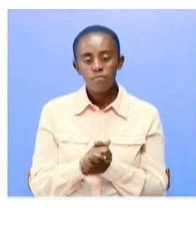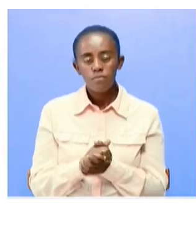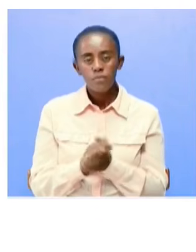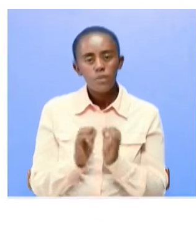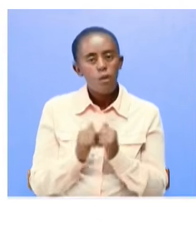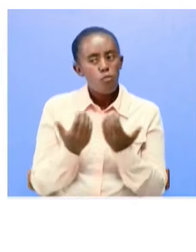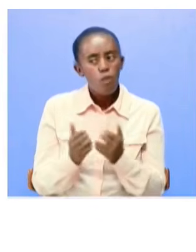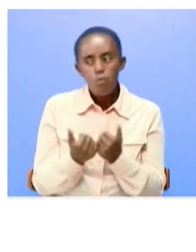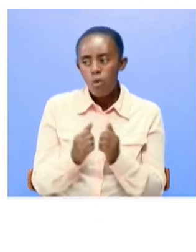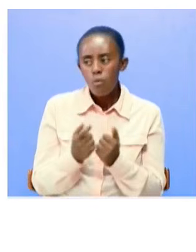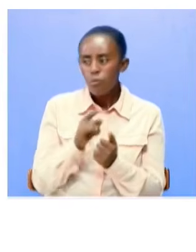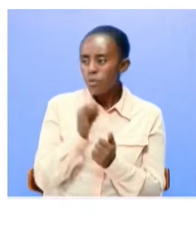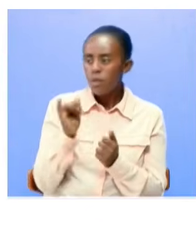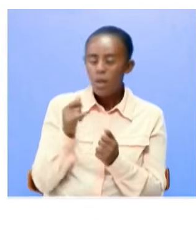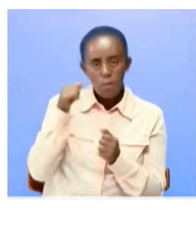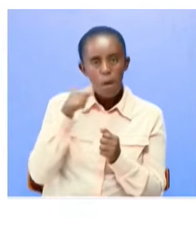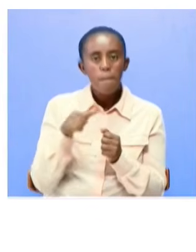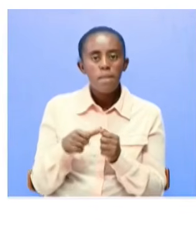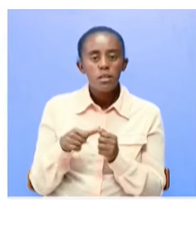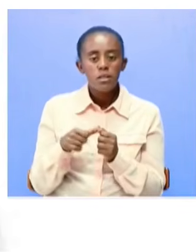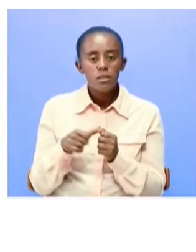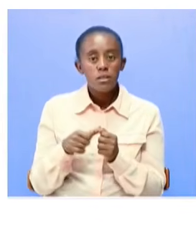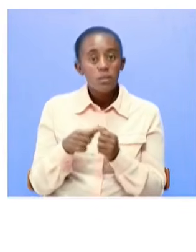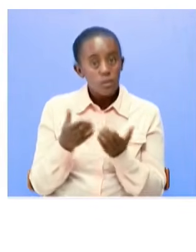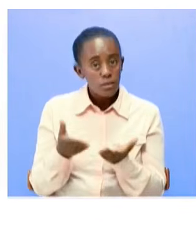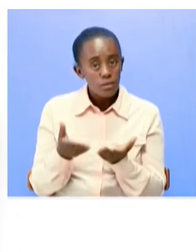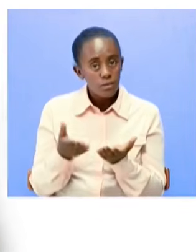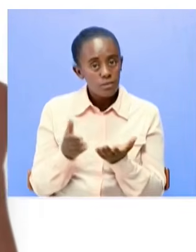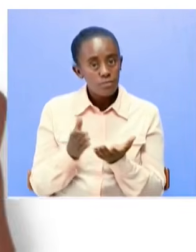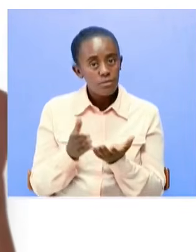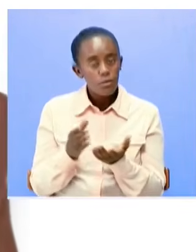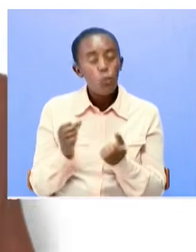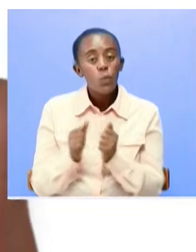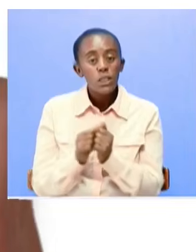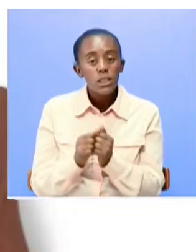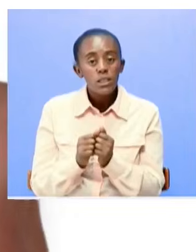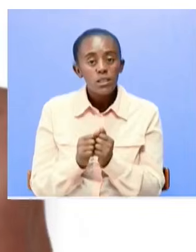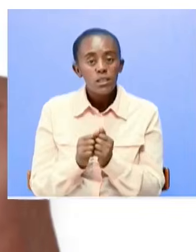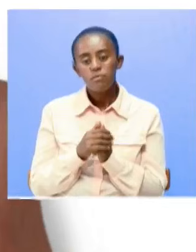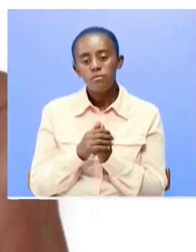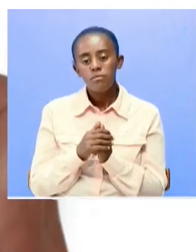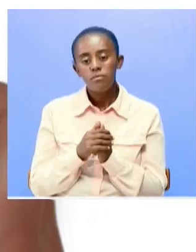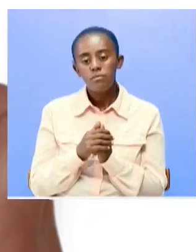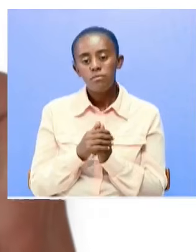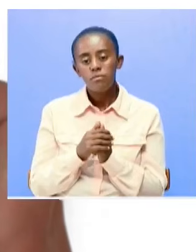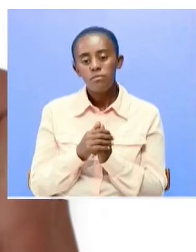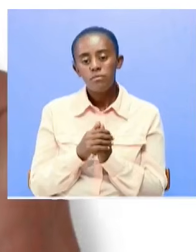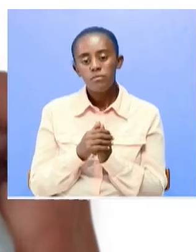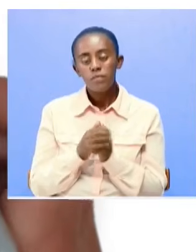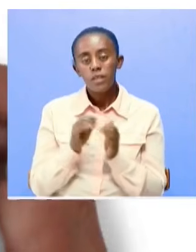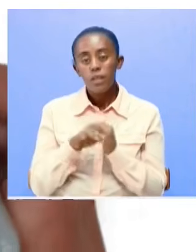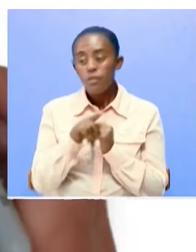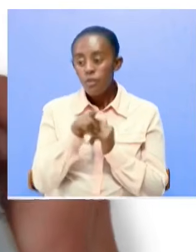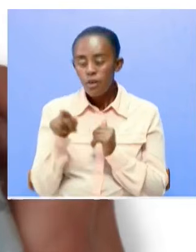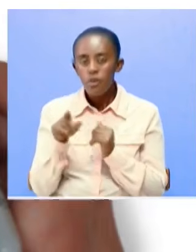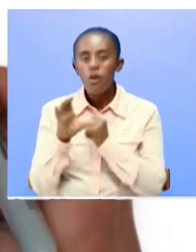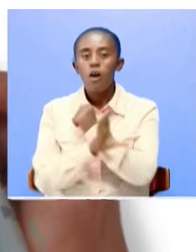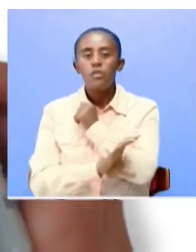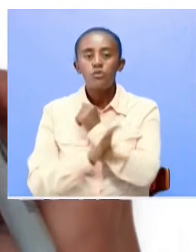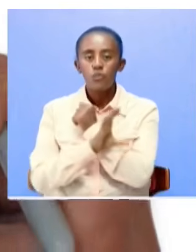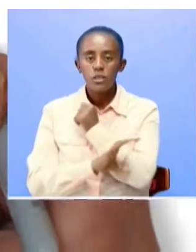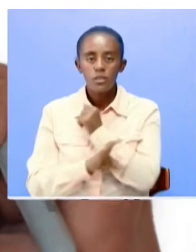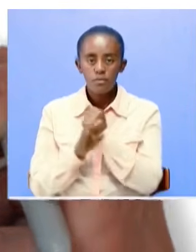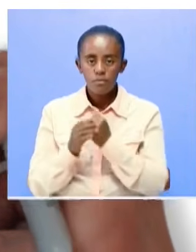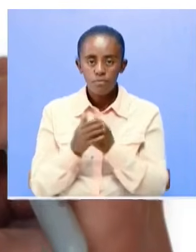How they are remembered. Huh? With what? With in their country.